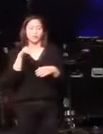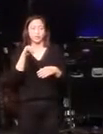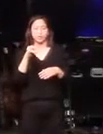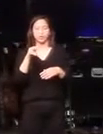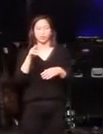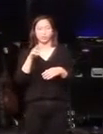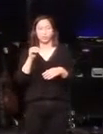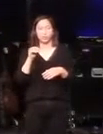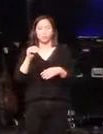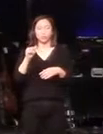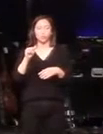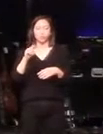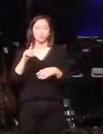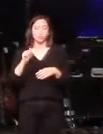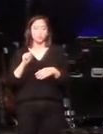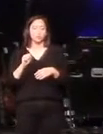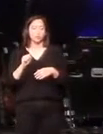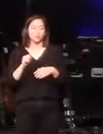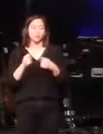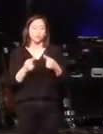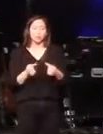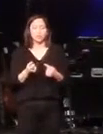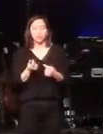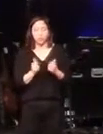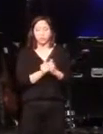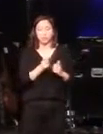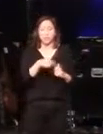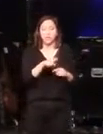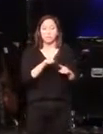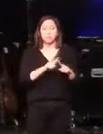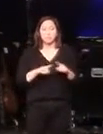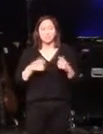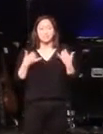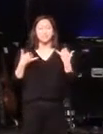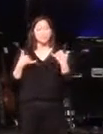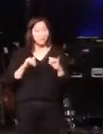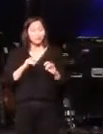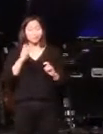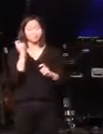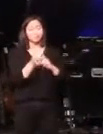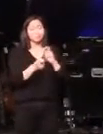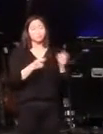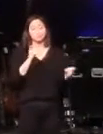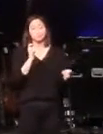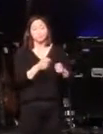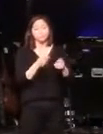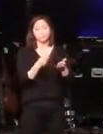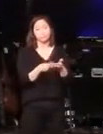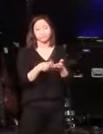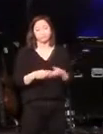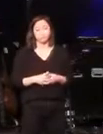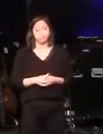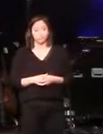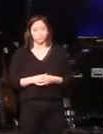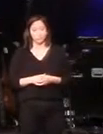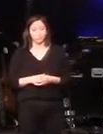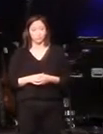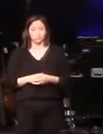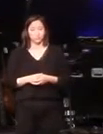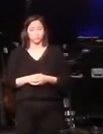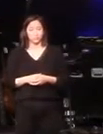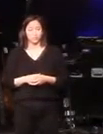things out. And yet, come to find out, we are one of the few churches that ever fully made their 10-year